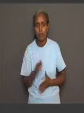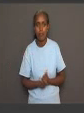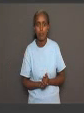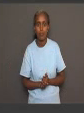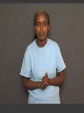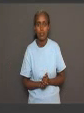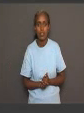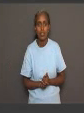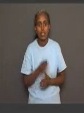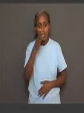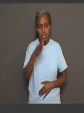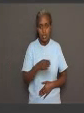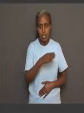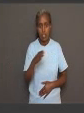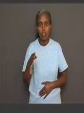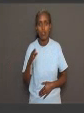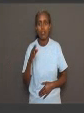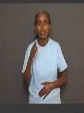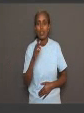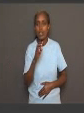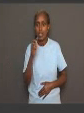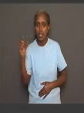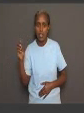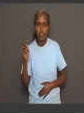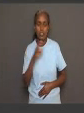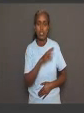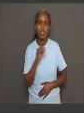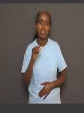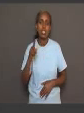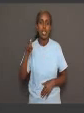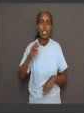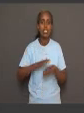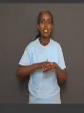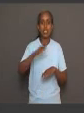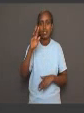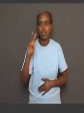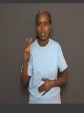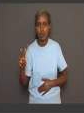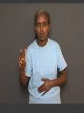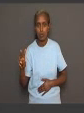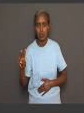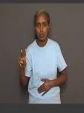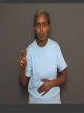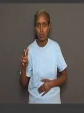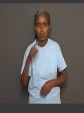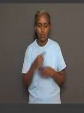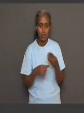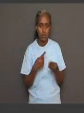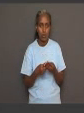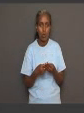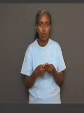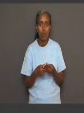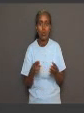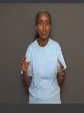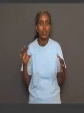In the graph on the right, x is greater than 2, so the border of